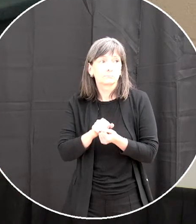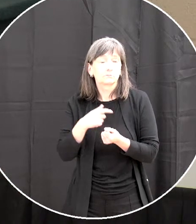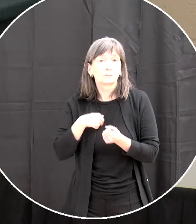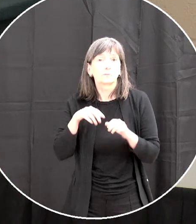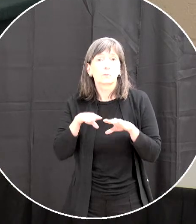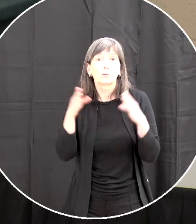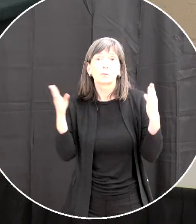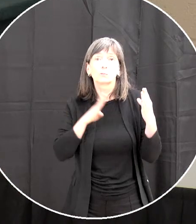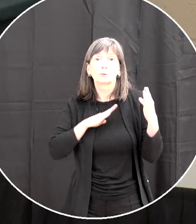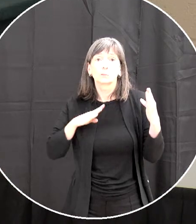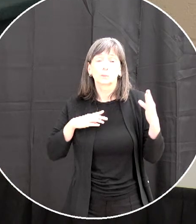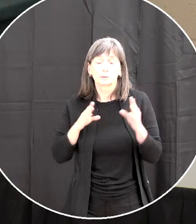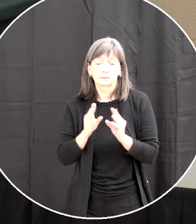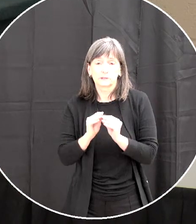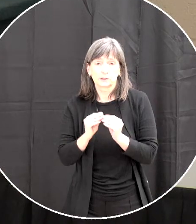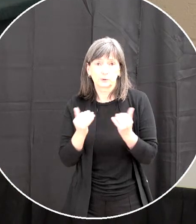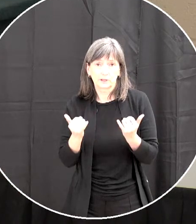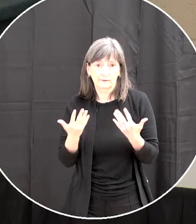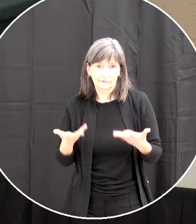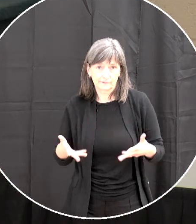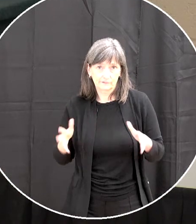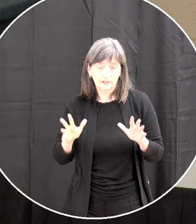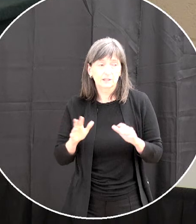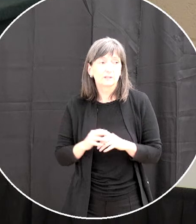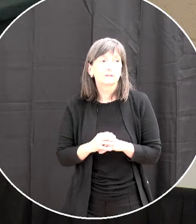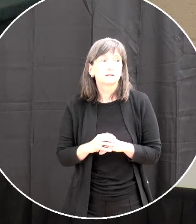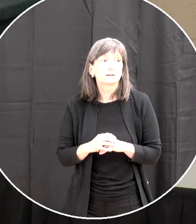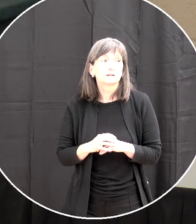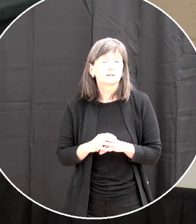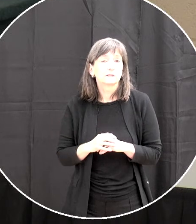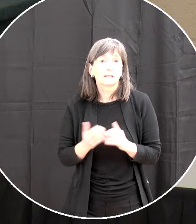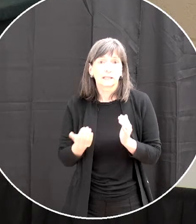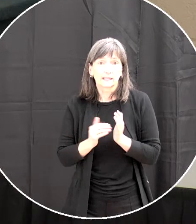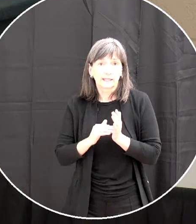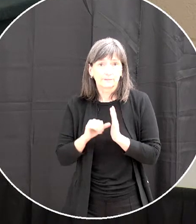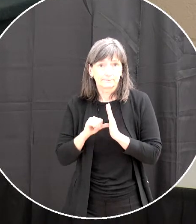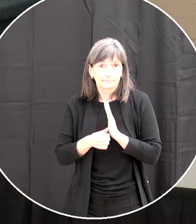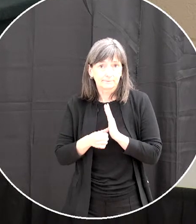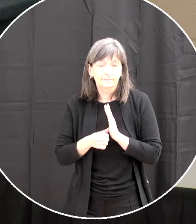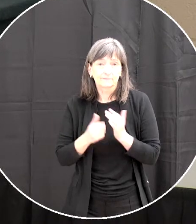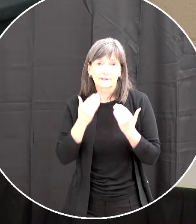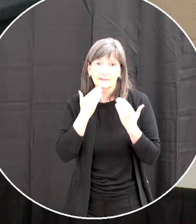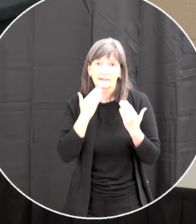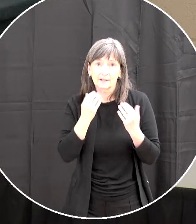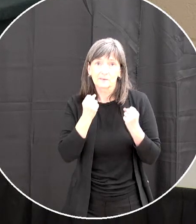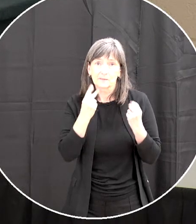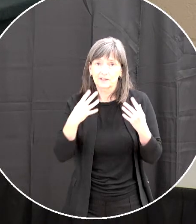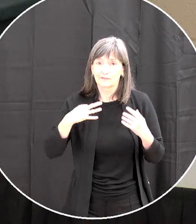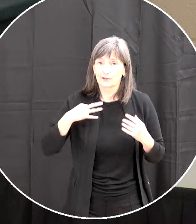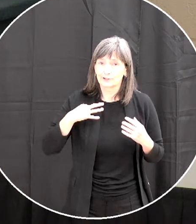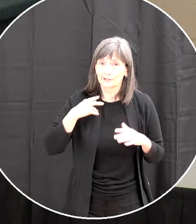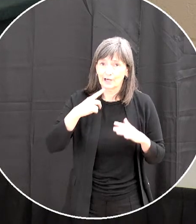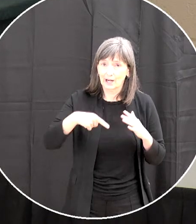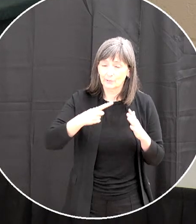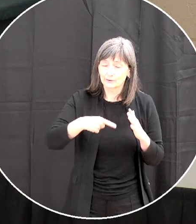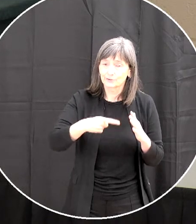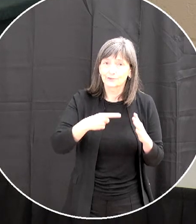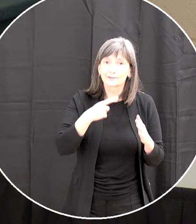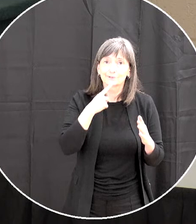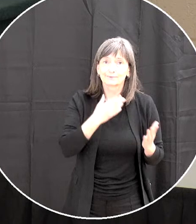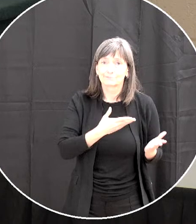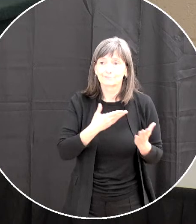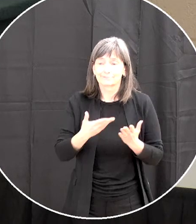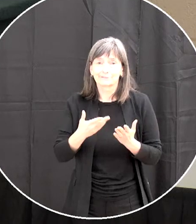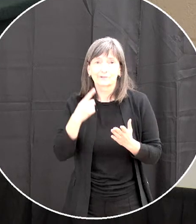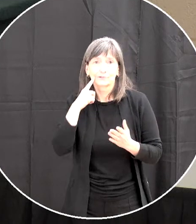open board meeting for today. Again, I would like to reiterate and thank the numerous hours of volunteers that have taken, have